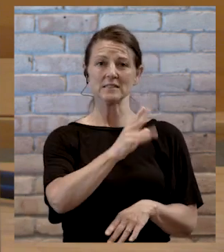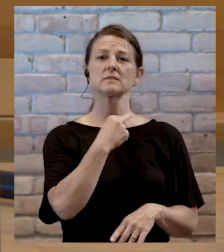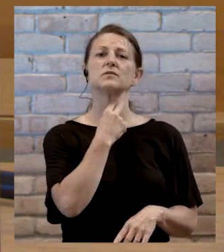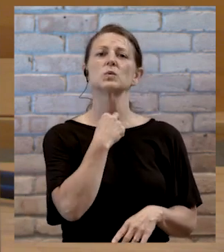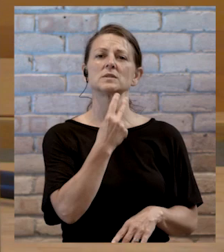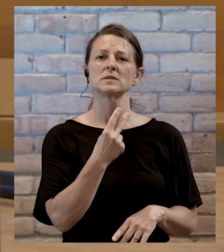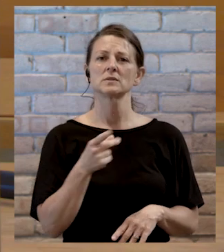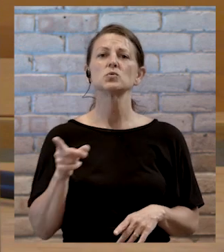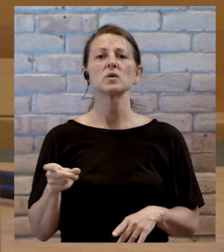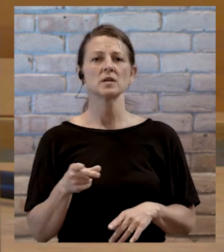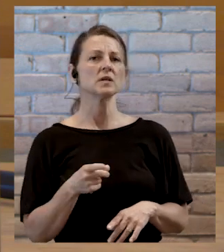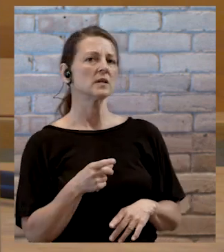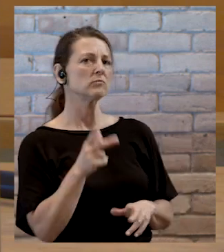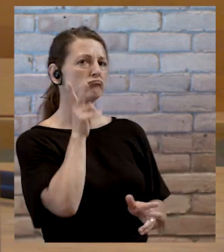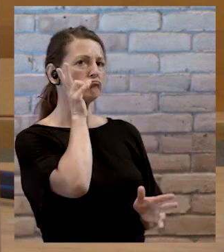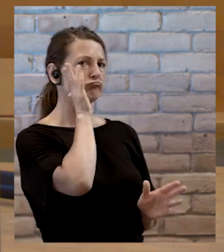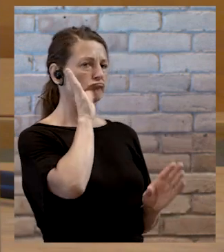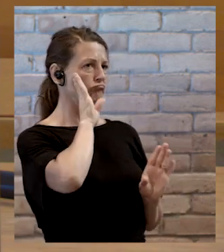So he listened.